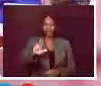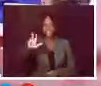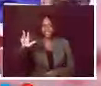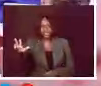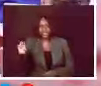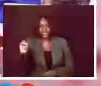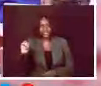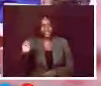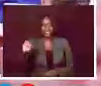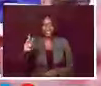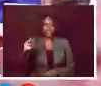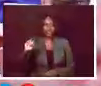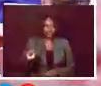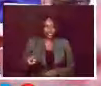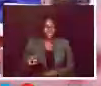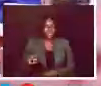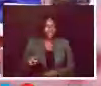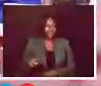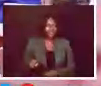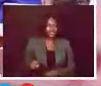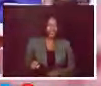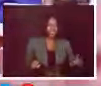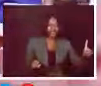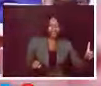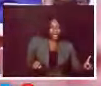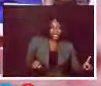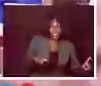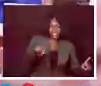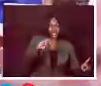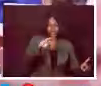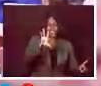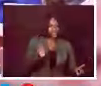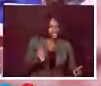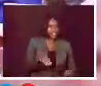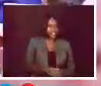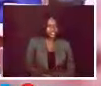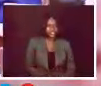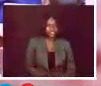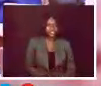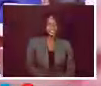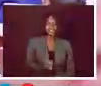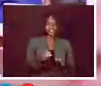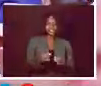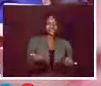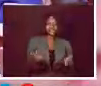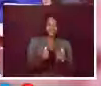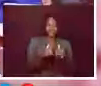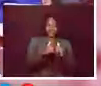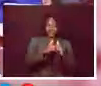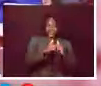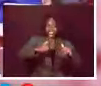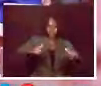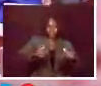in ECOWAS, because the number there is 8, and give us 1 in Pan-African Parliament. If you move away from this,